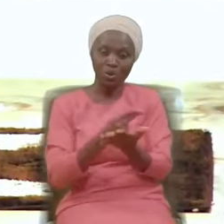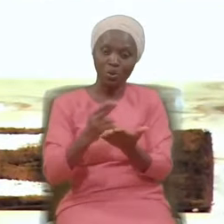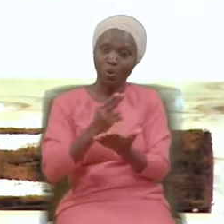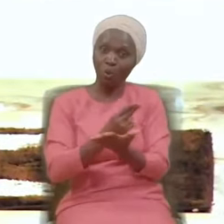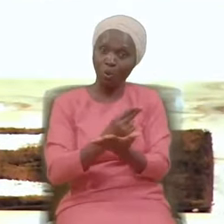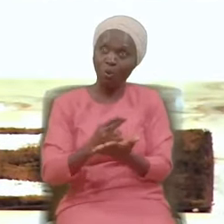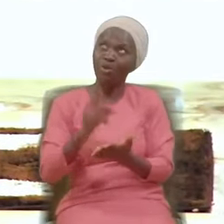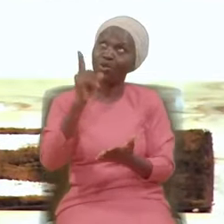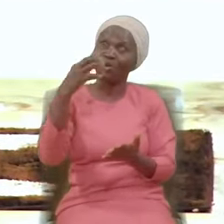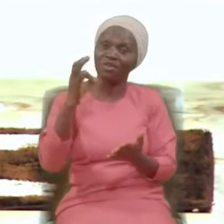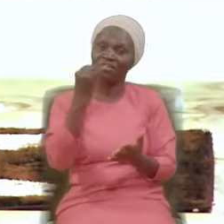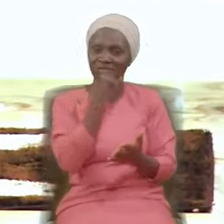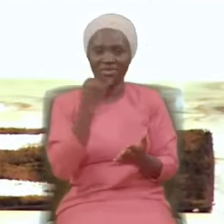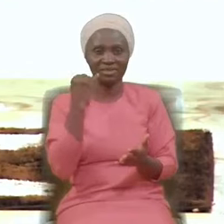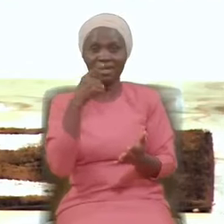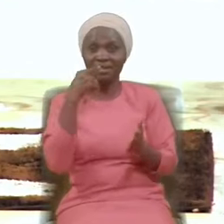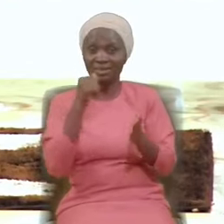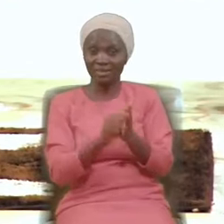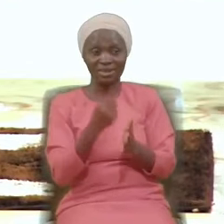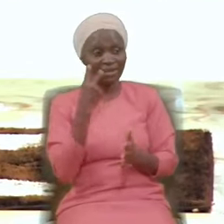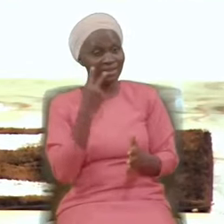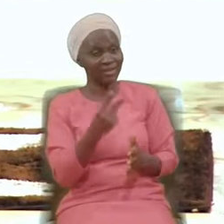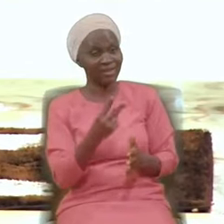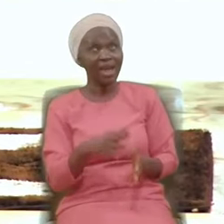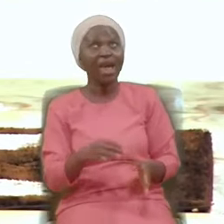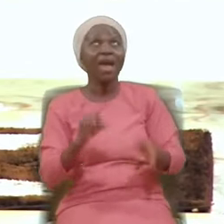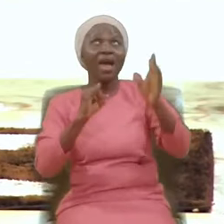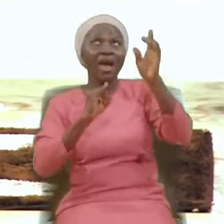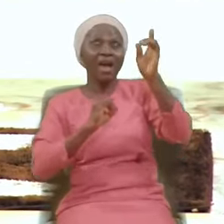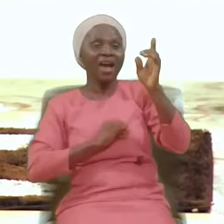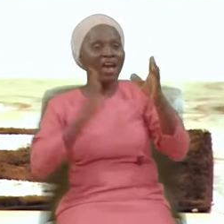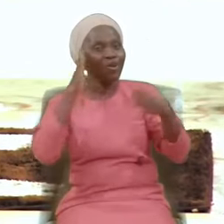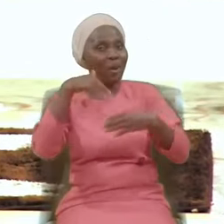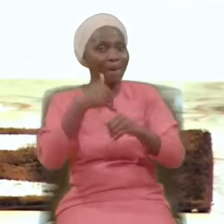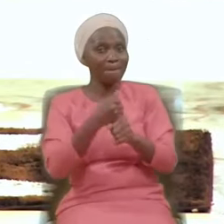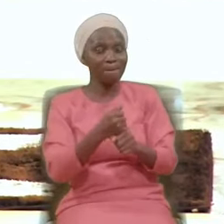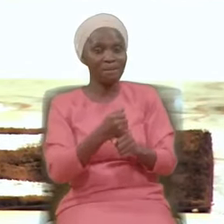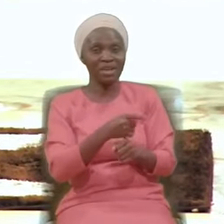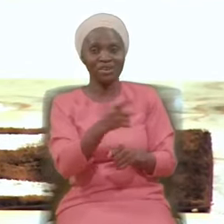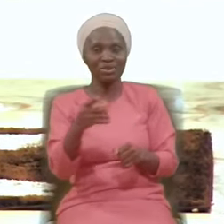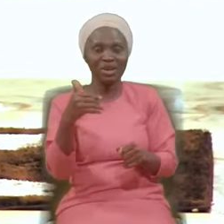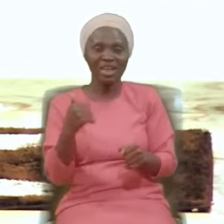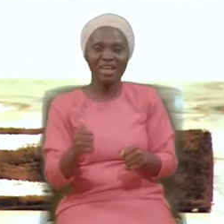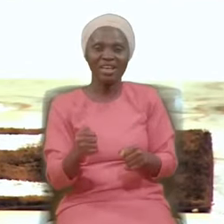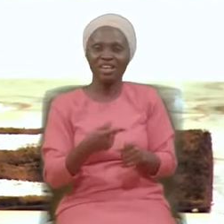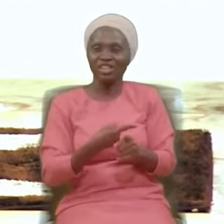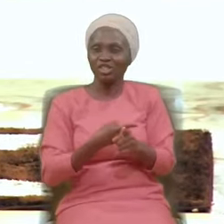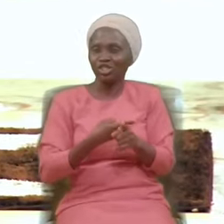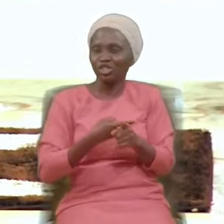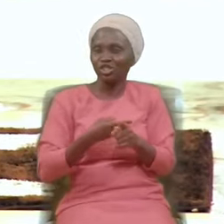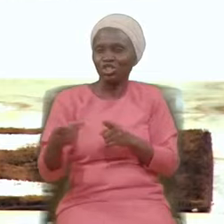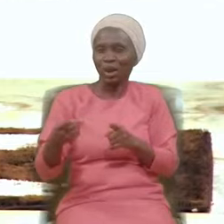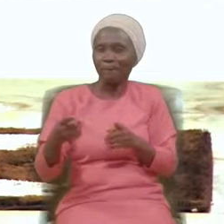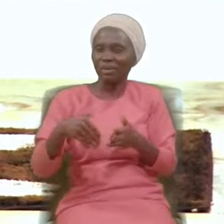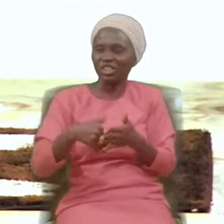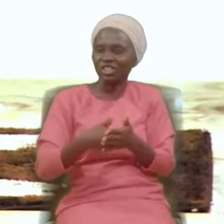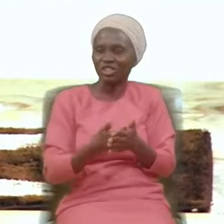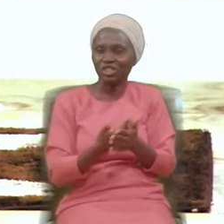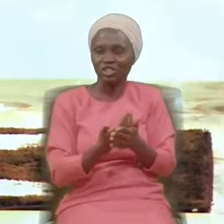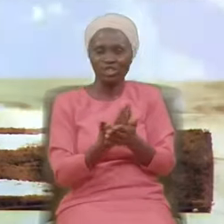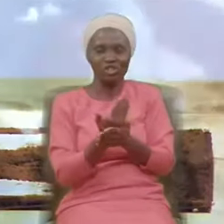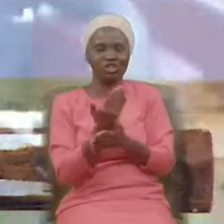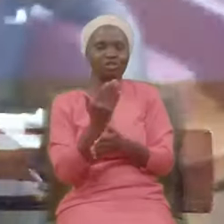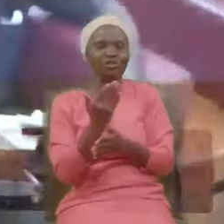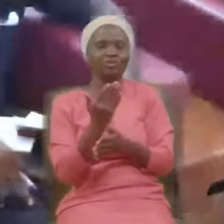Israel. Behold, I will make thee a sharp new threshing instrument,